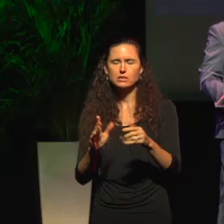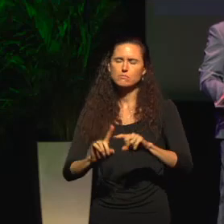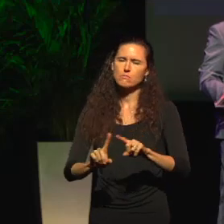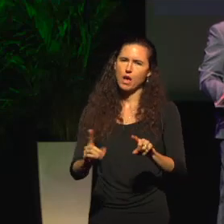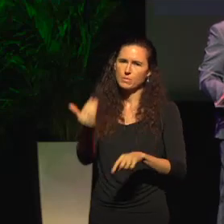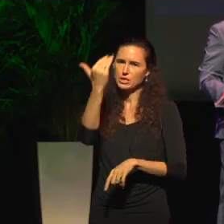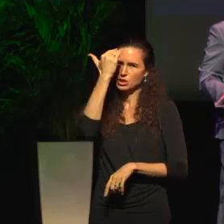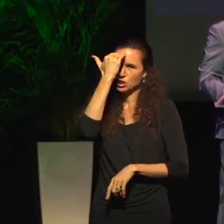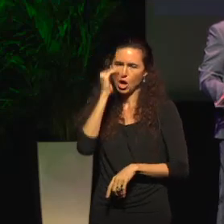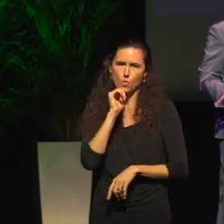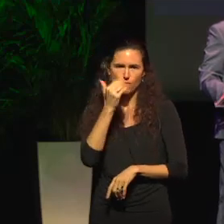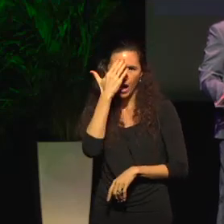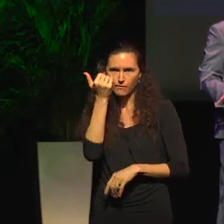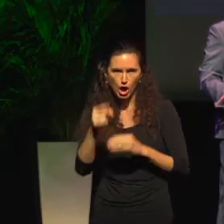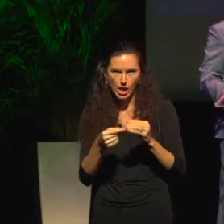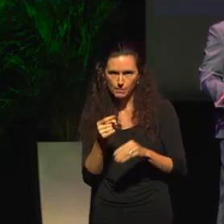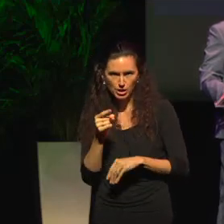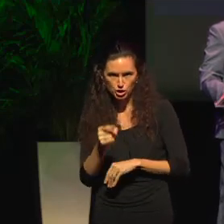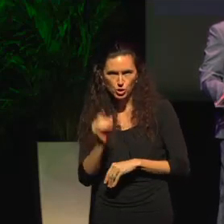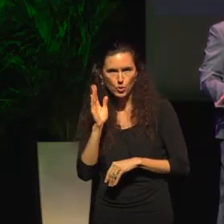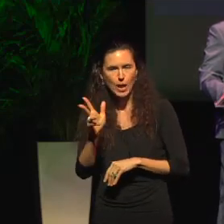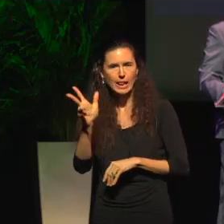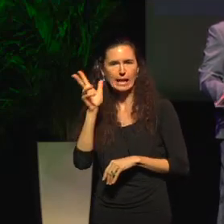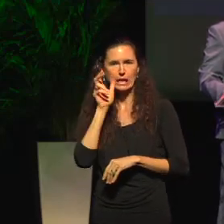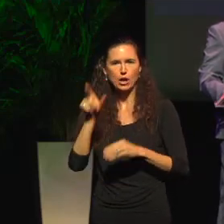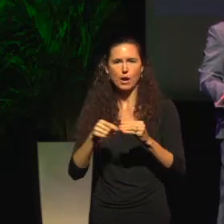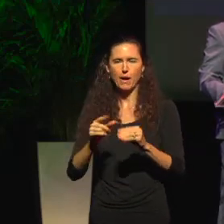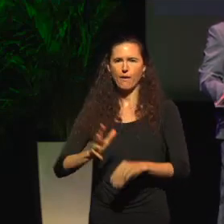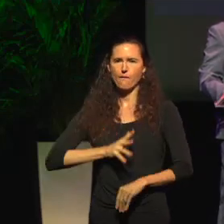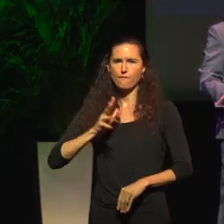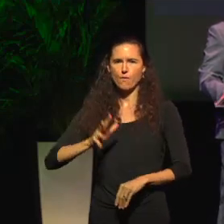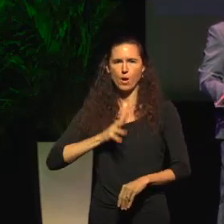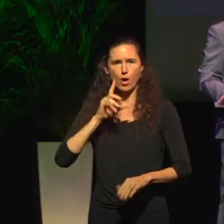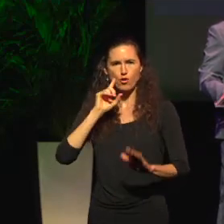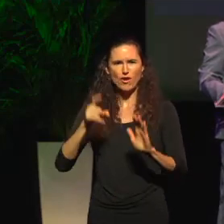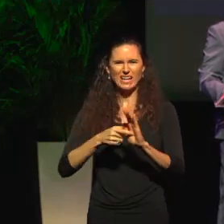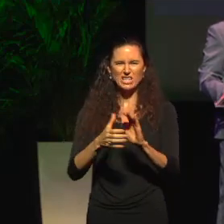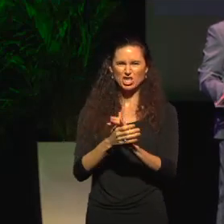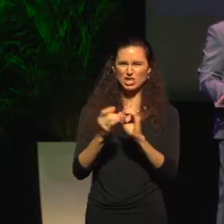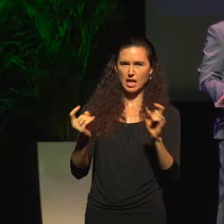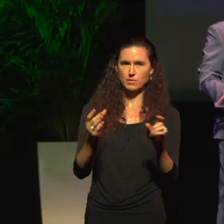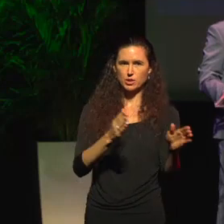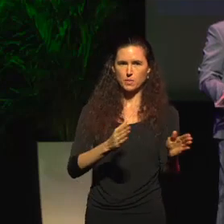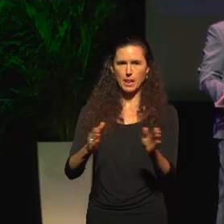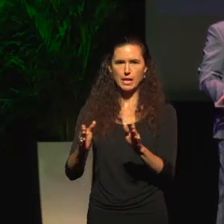have not forgotten about you. You'll hear about our formal recognition plans soon.